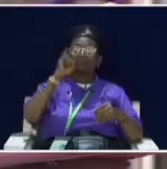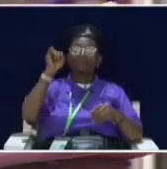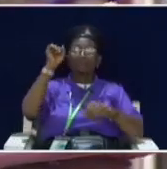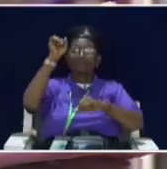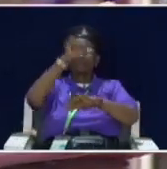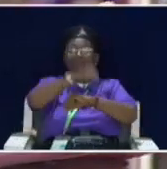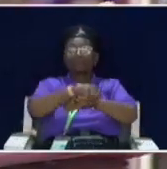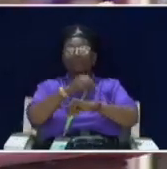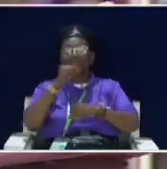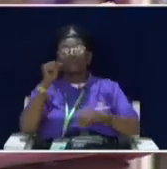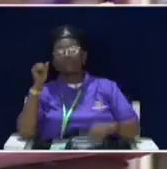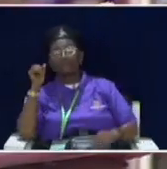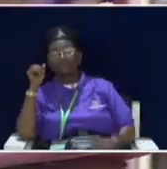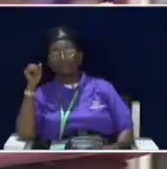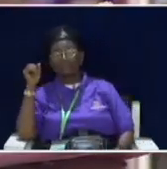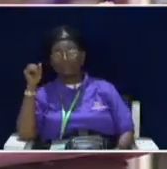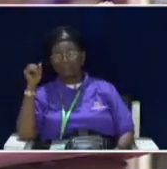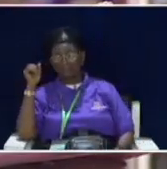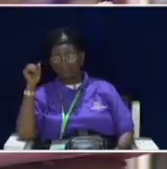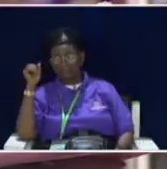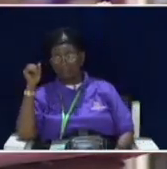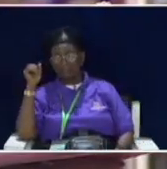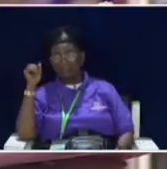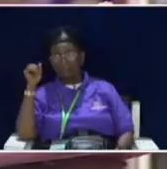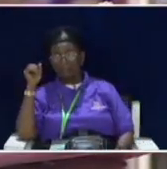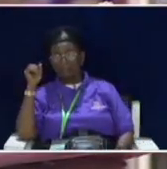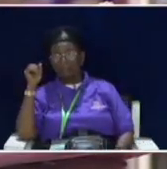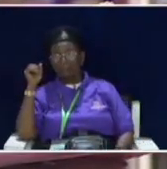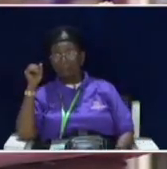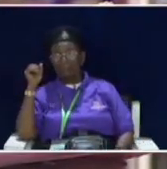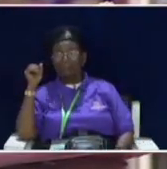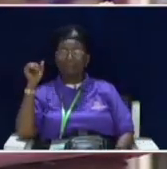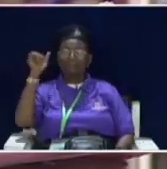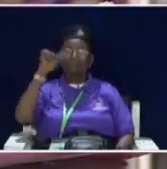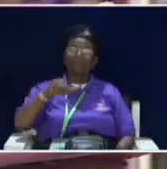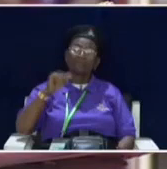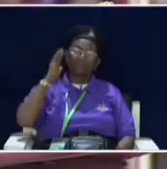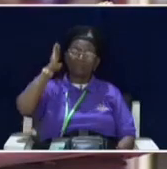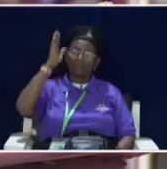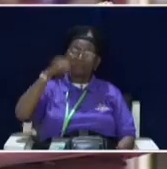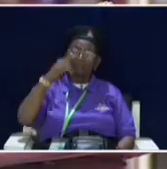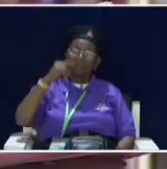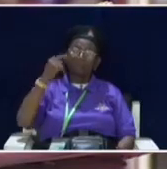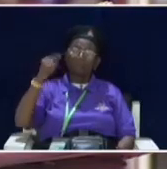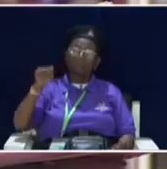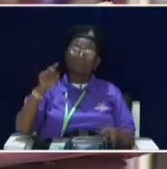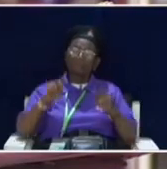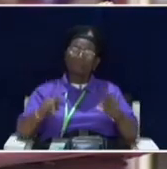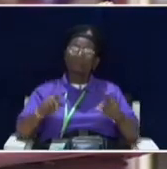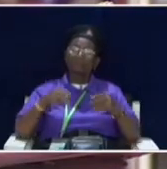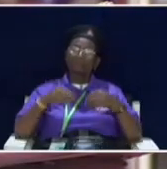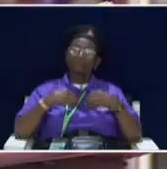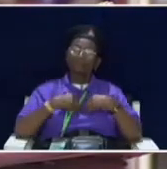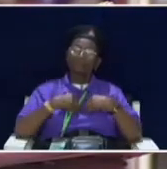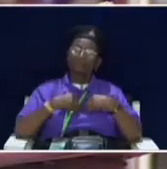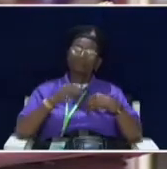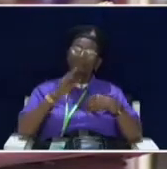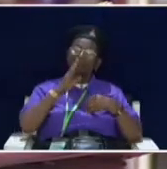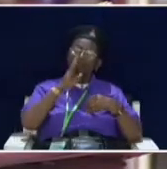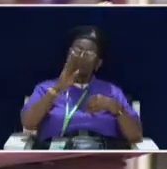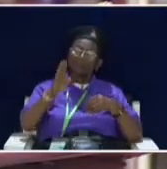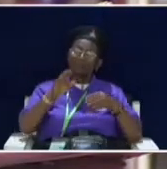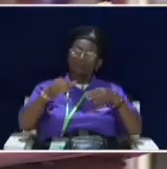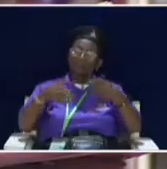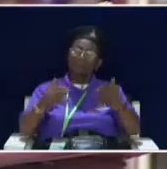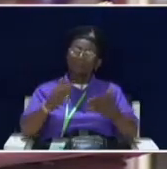bi won ba fe so pe ati teri awon ota re ba, they say the fellow have been given something that he will worship.